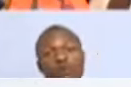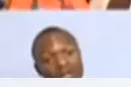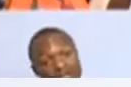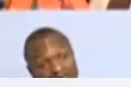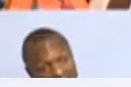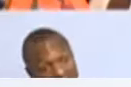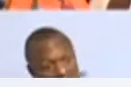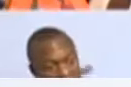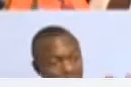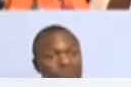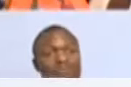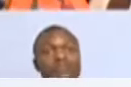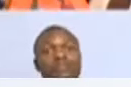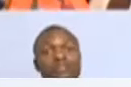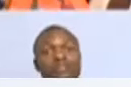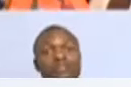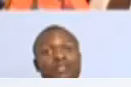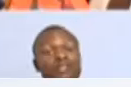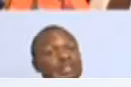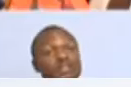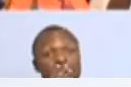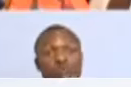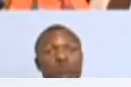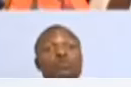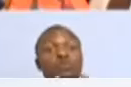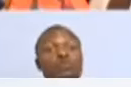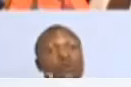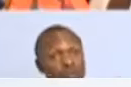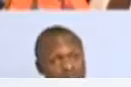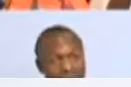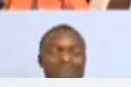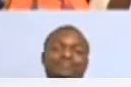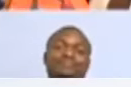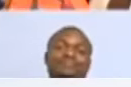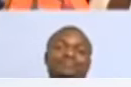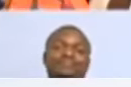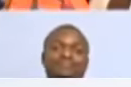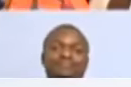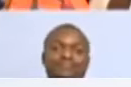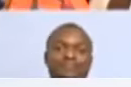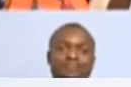that's what we're saying. That's the civility we're looking for. Yeah.